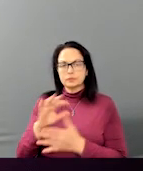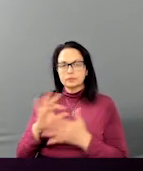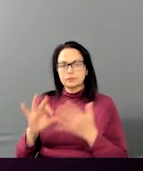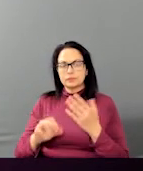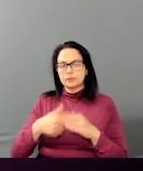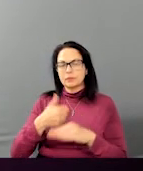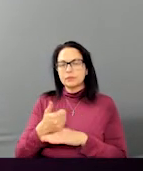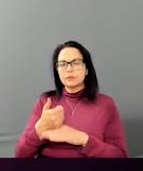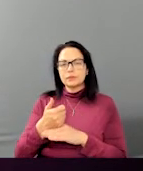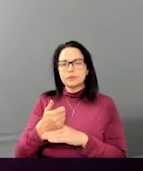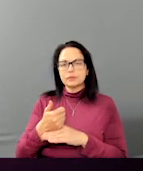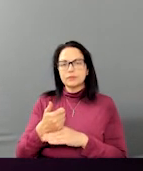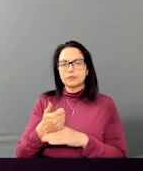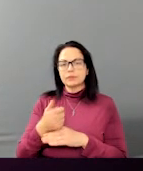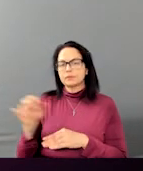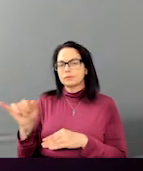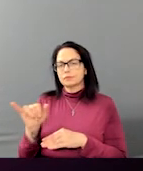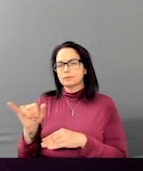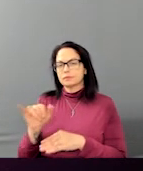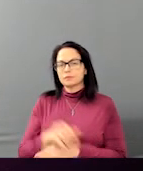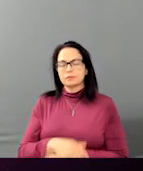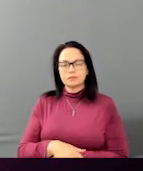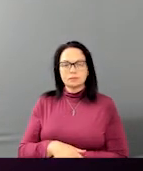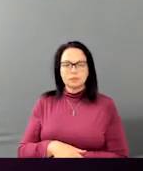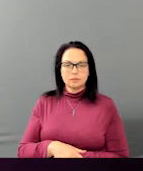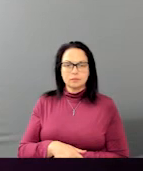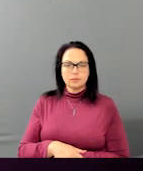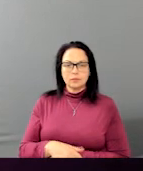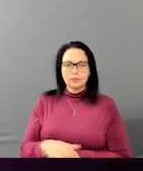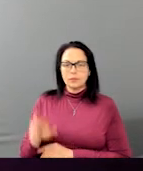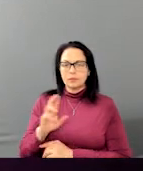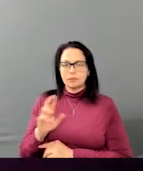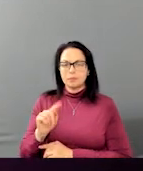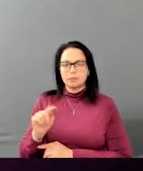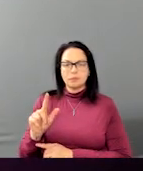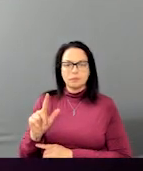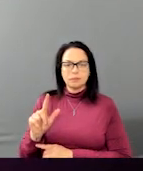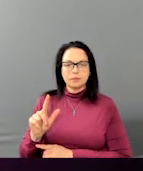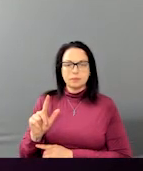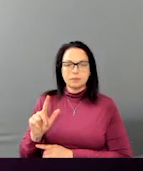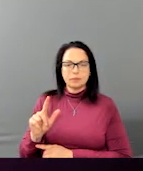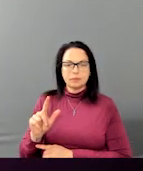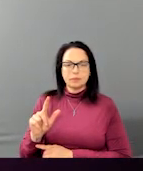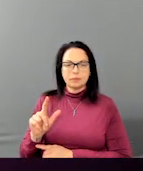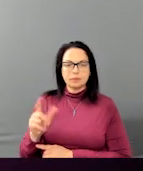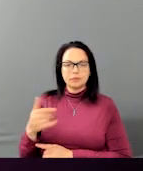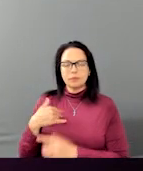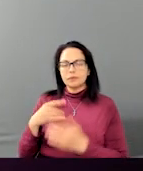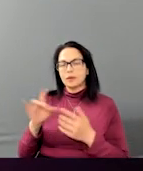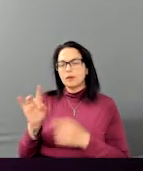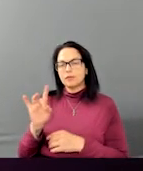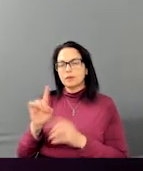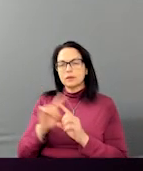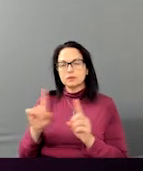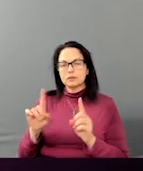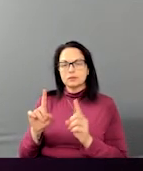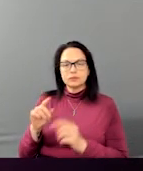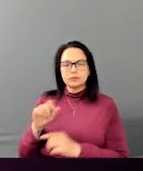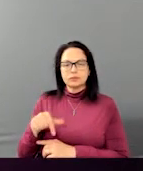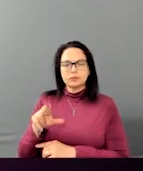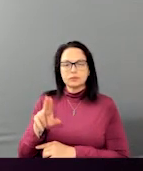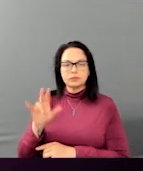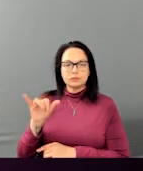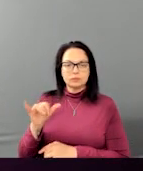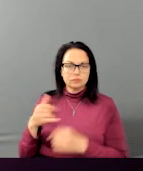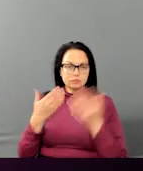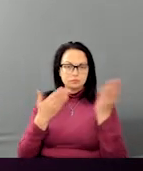details as well. But with RTL, we get 8 different queries. And here they